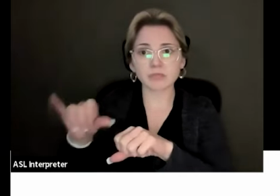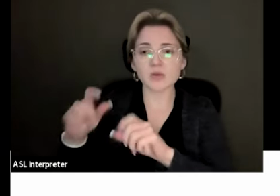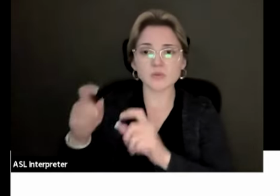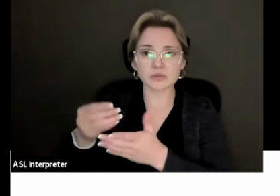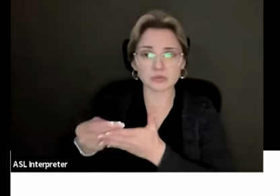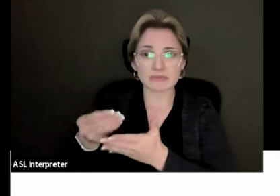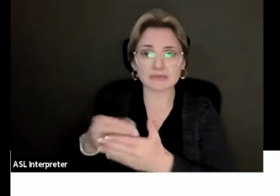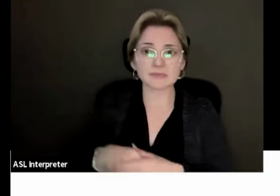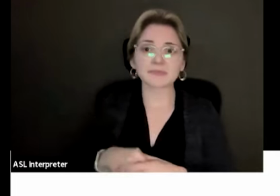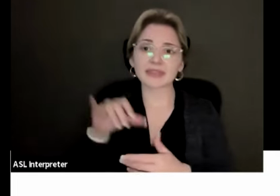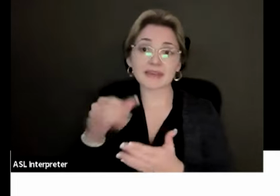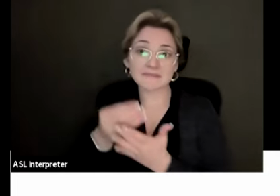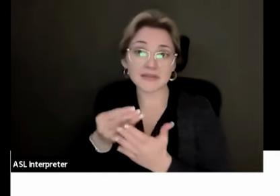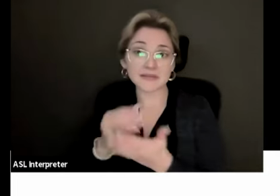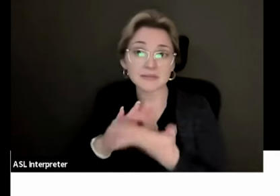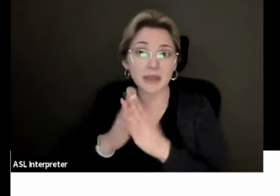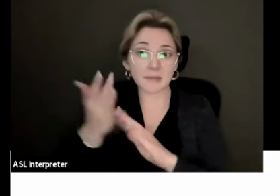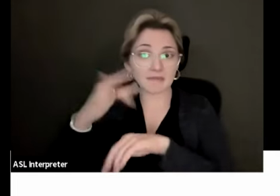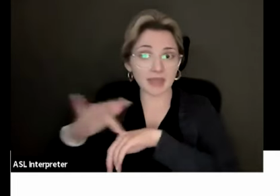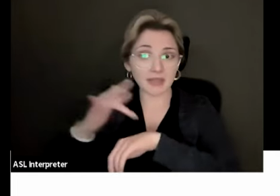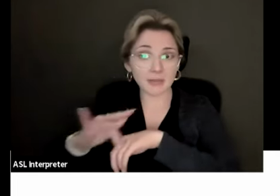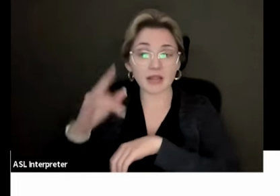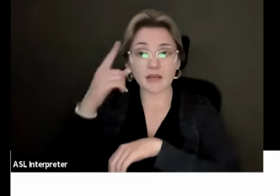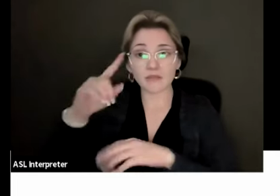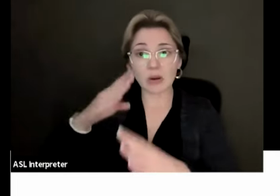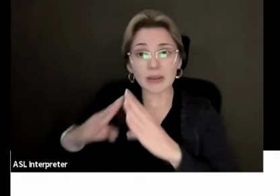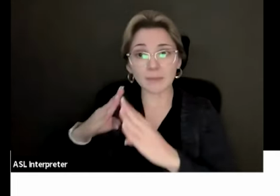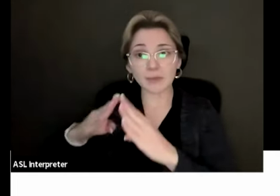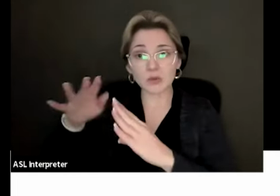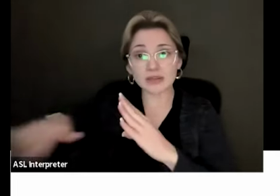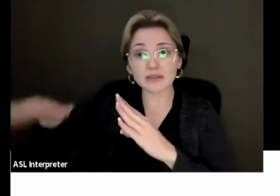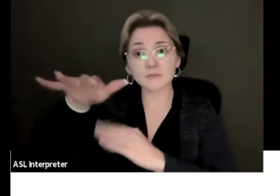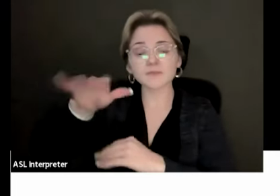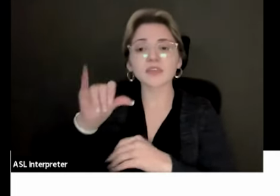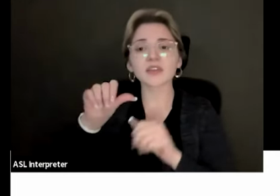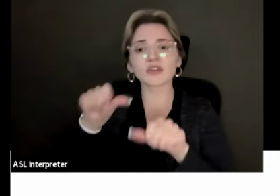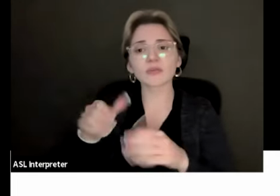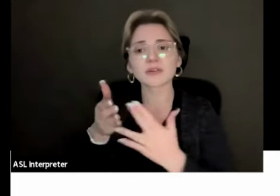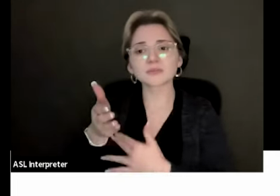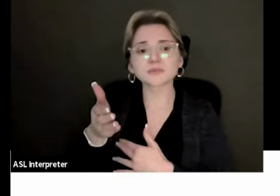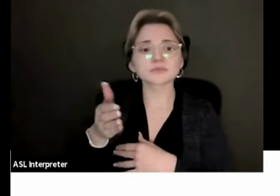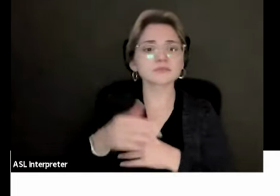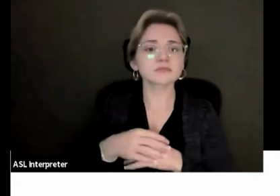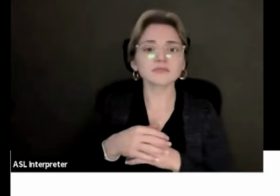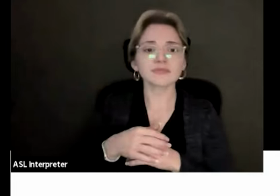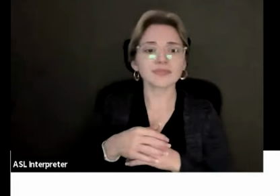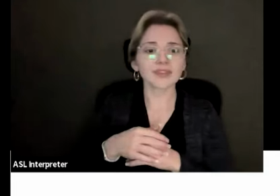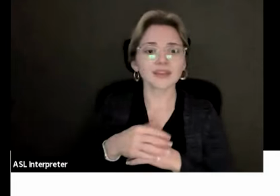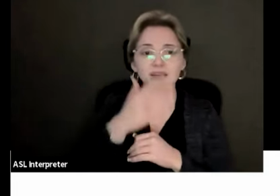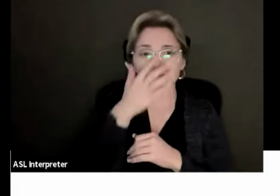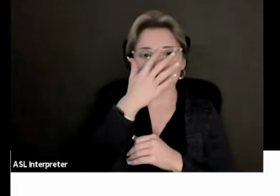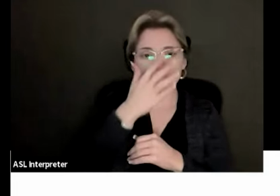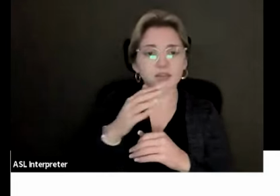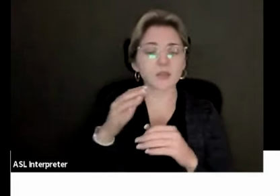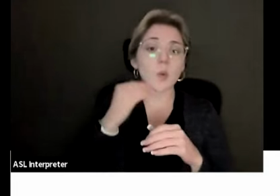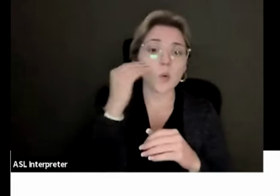is then available to communities. So that could be through the block grant program, it could be through home and the housing